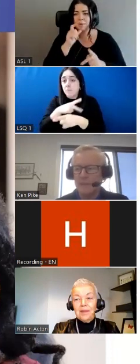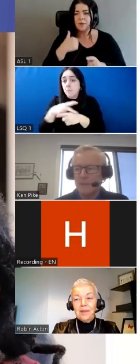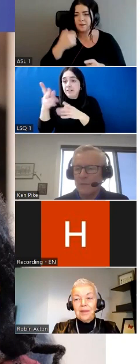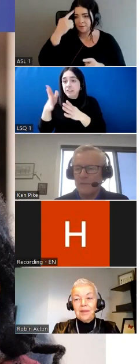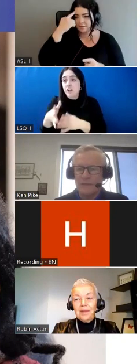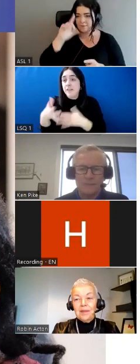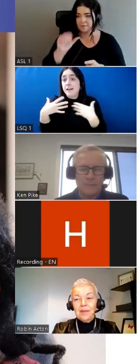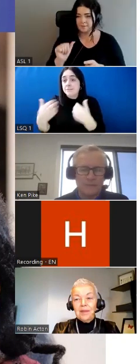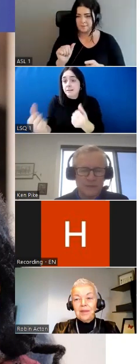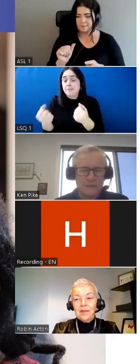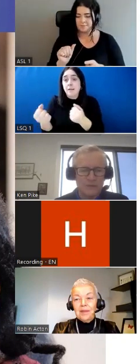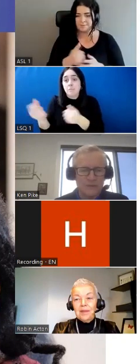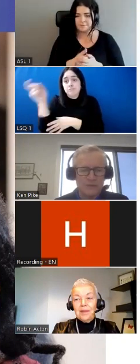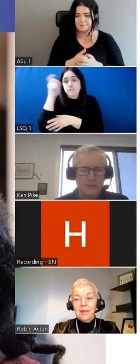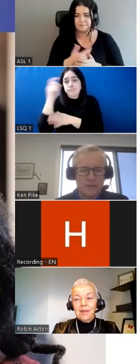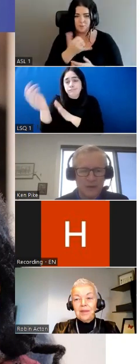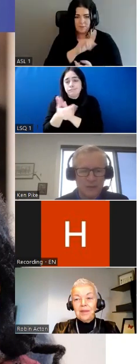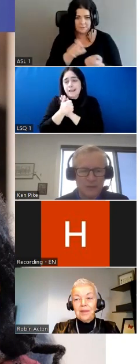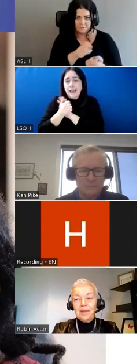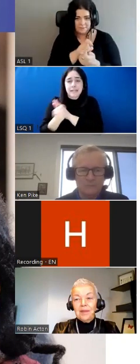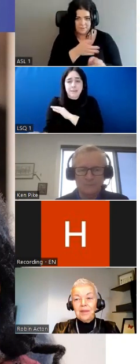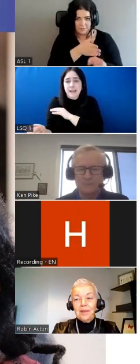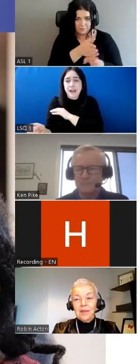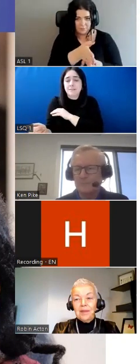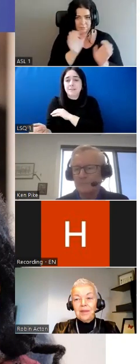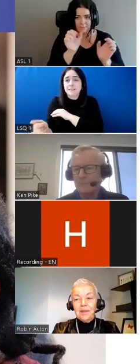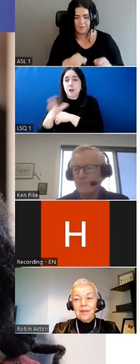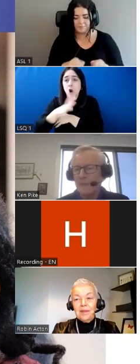disability within a particular specialty area.